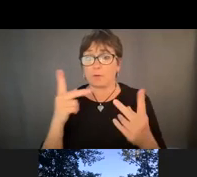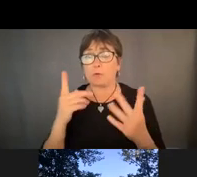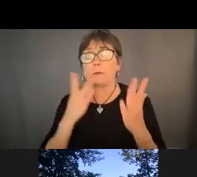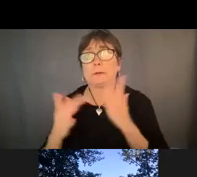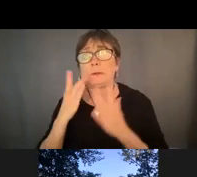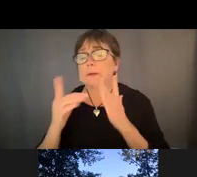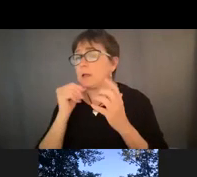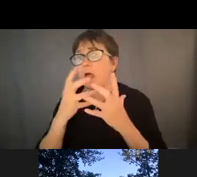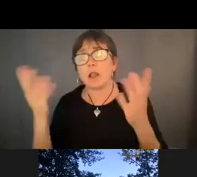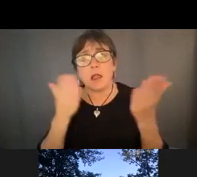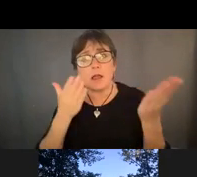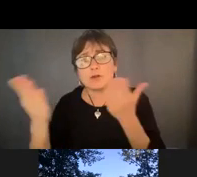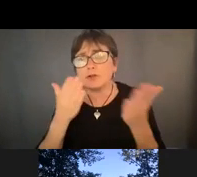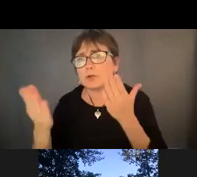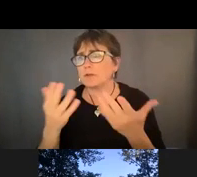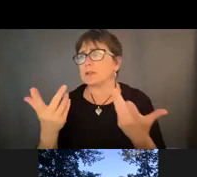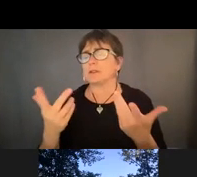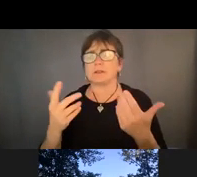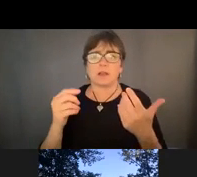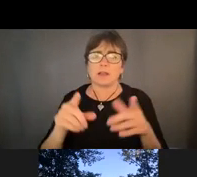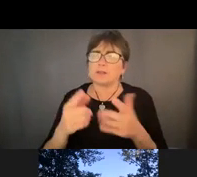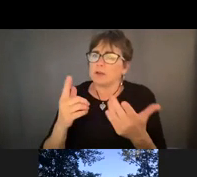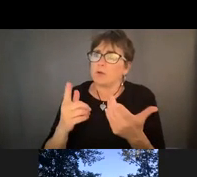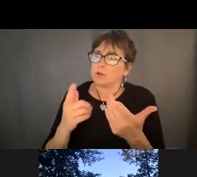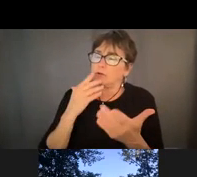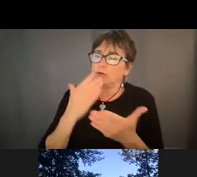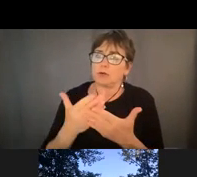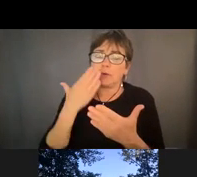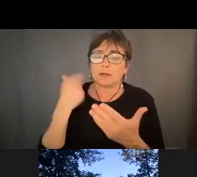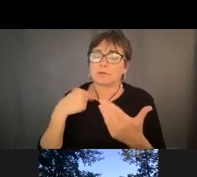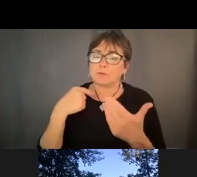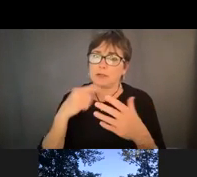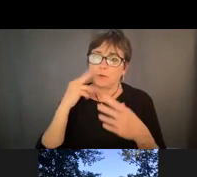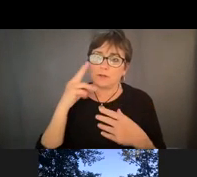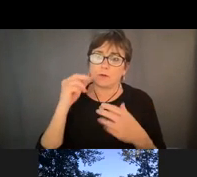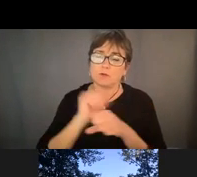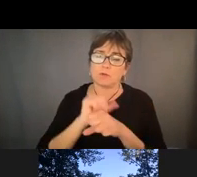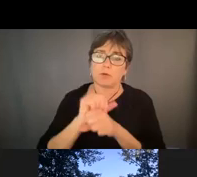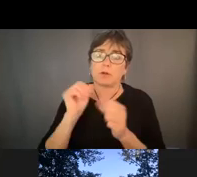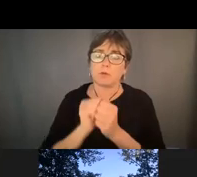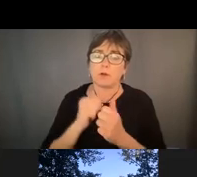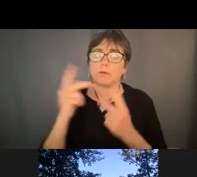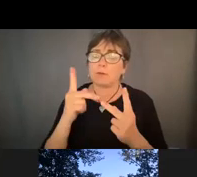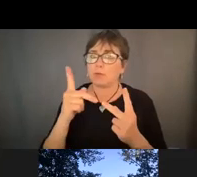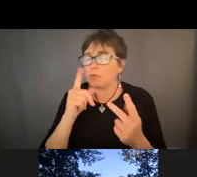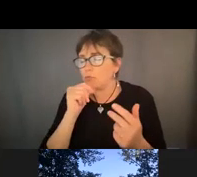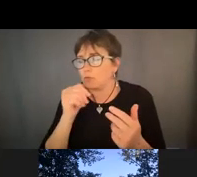great outreach with a diverse population. So that's something that we want to work towards. And then the second vision is that parent centers will embrace and see